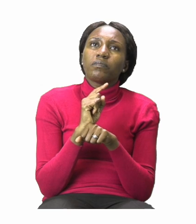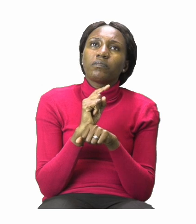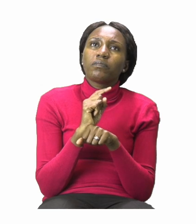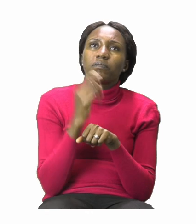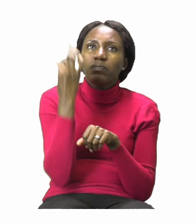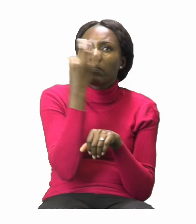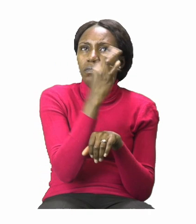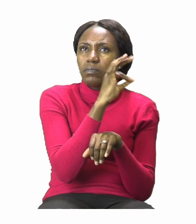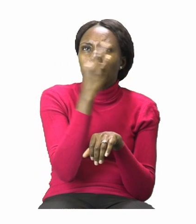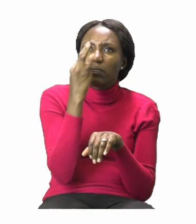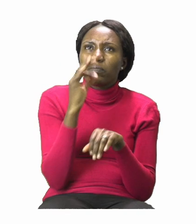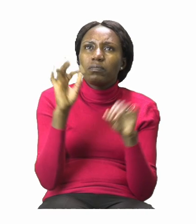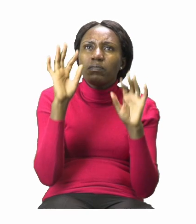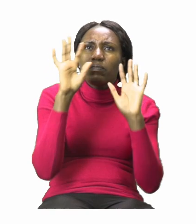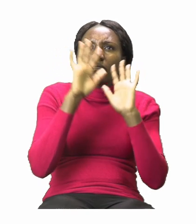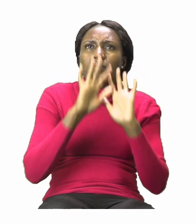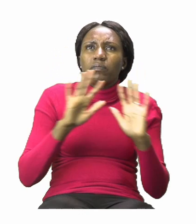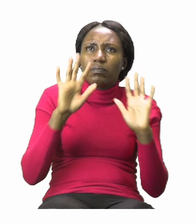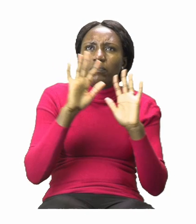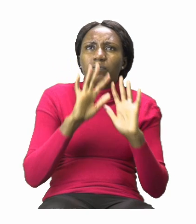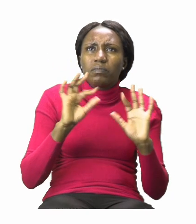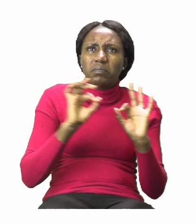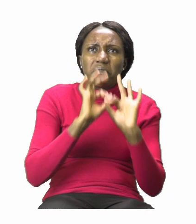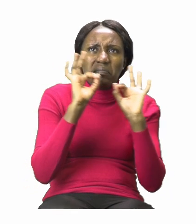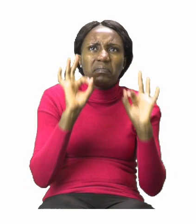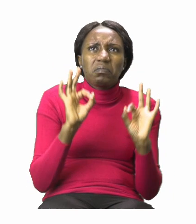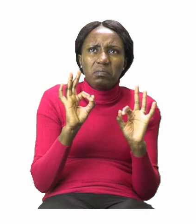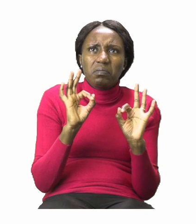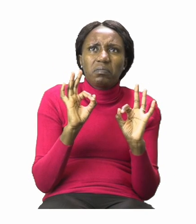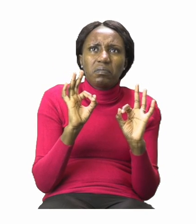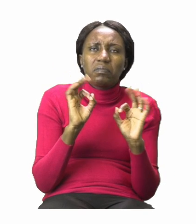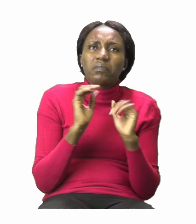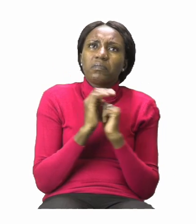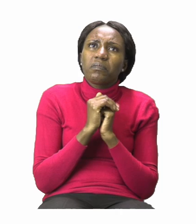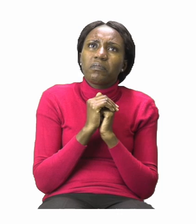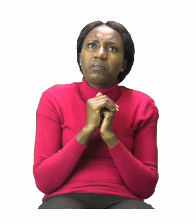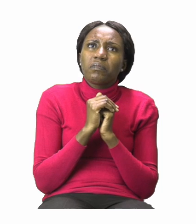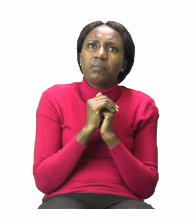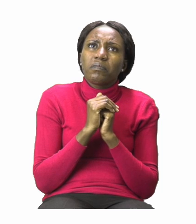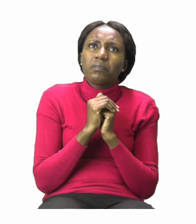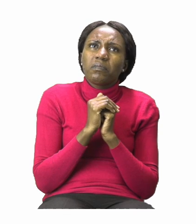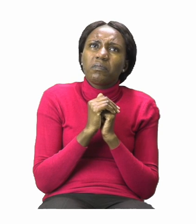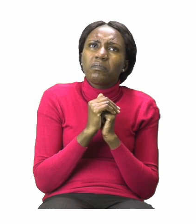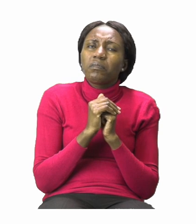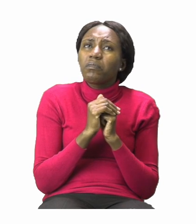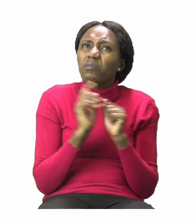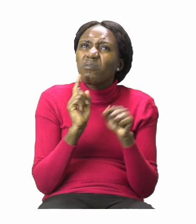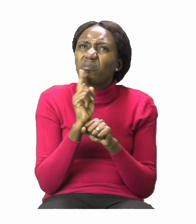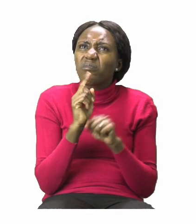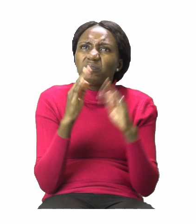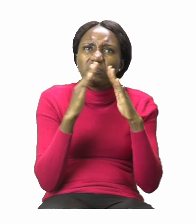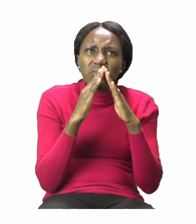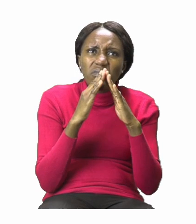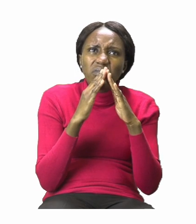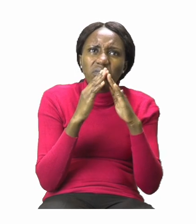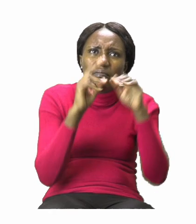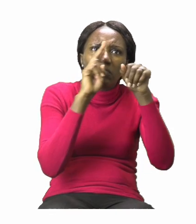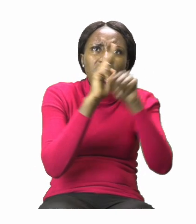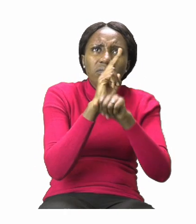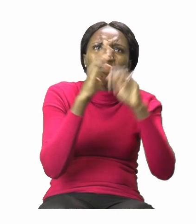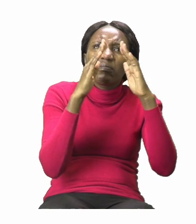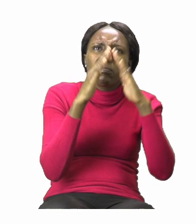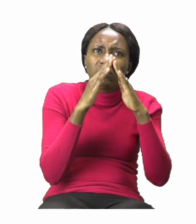flowers. Where are these flowers? Are they by the first house, or the second